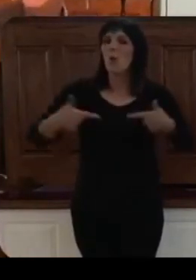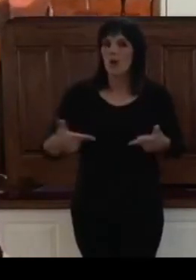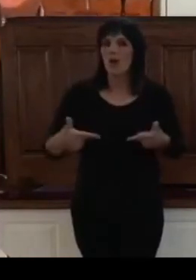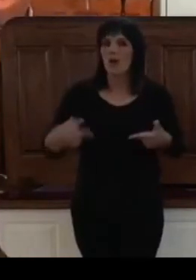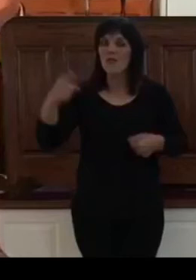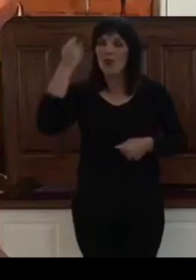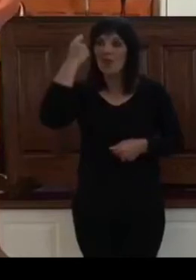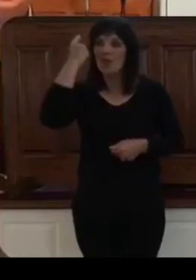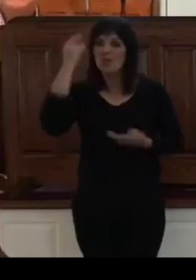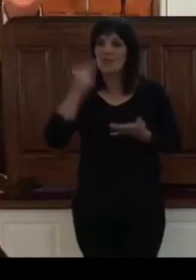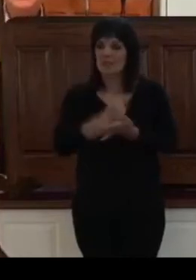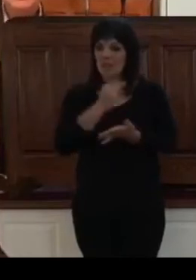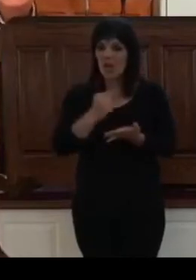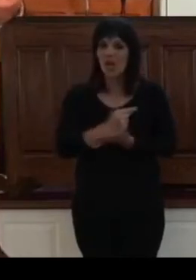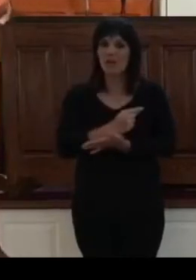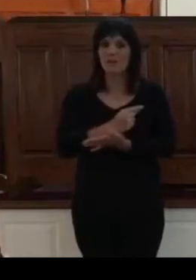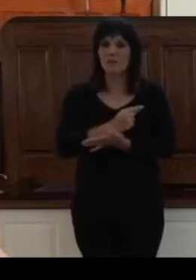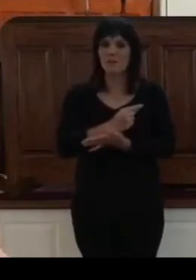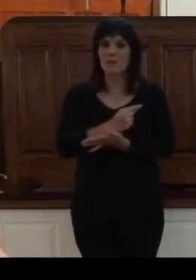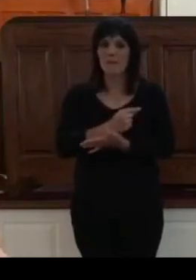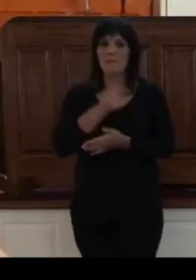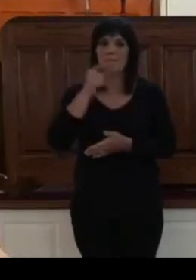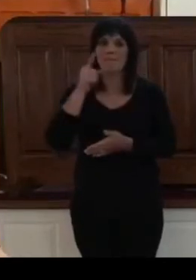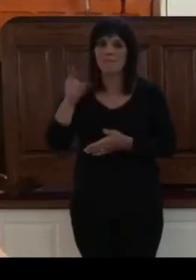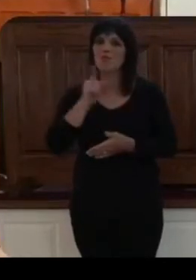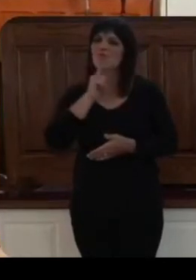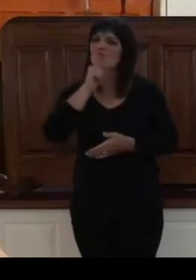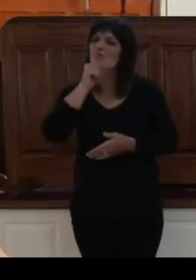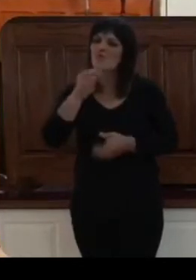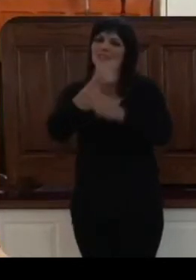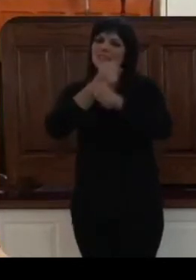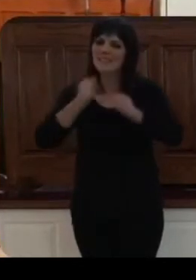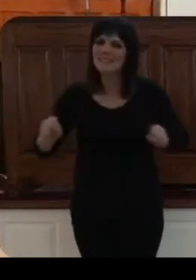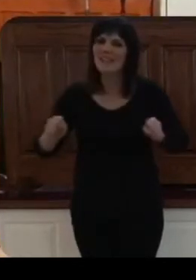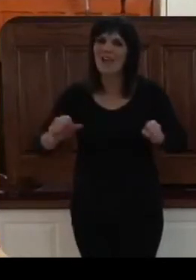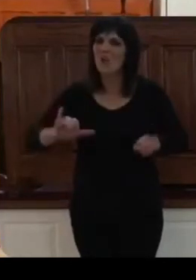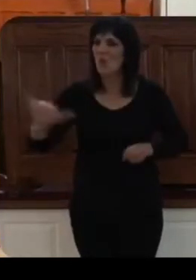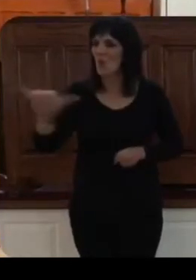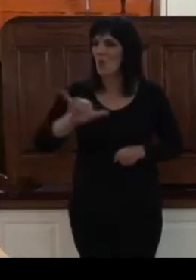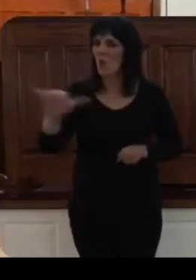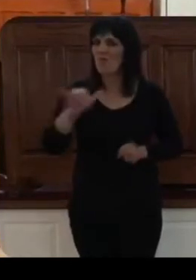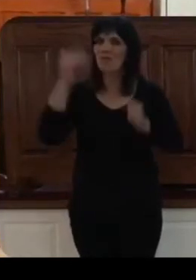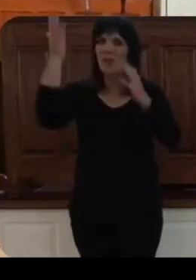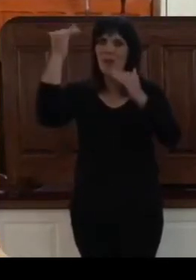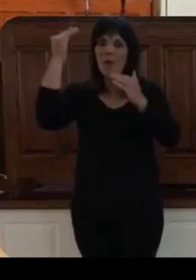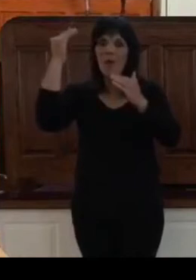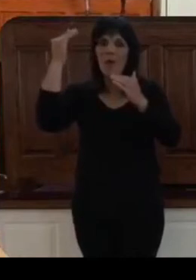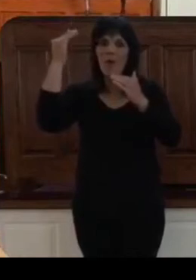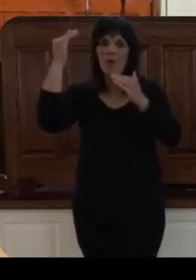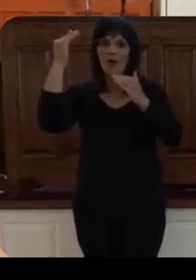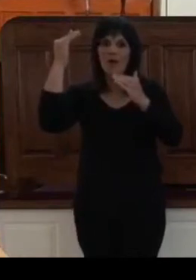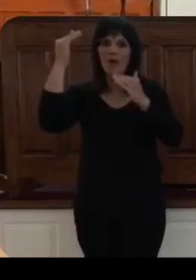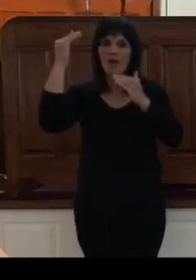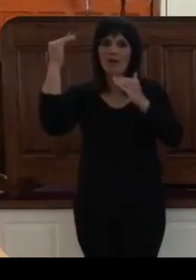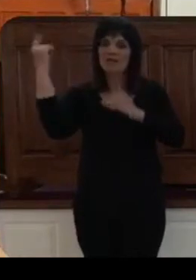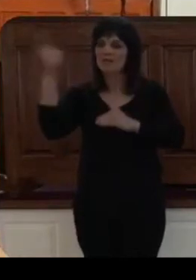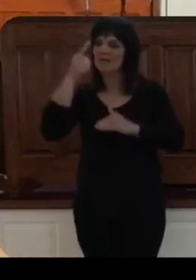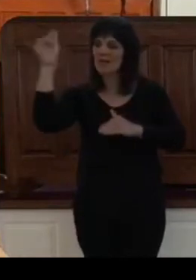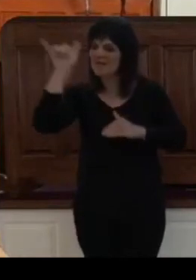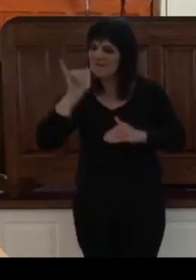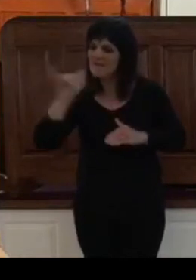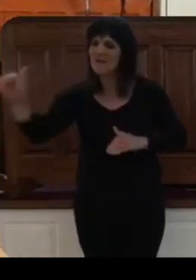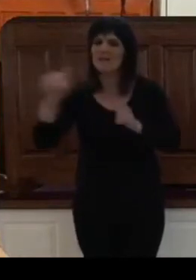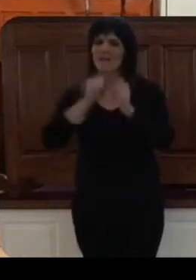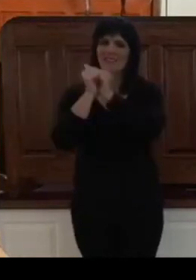a difference. You're genuinely saved. We have the same hope. We will spend eternity together. When Jesus returns, we'll be